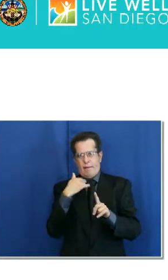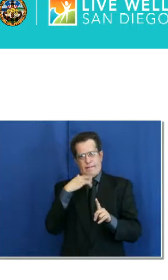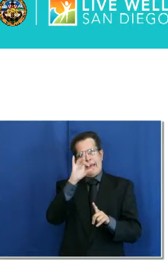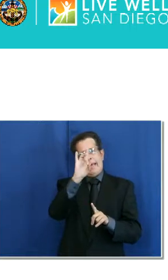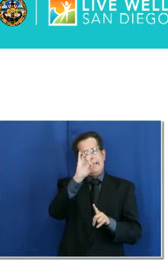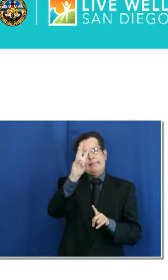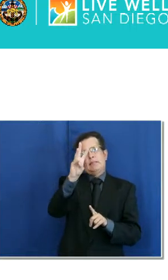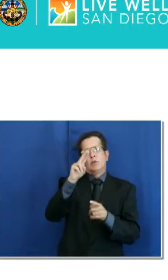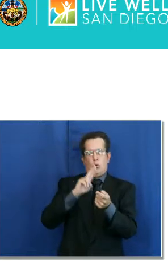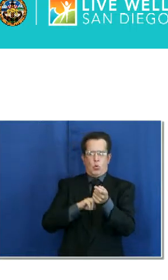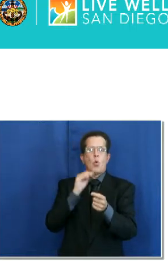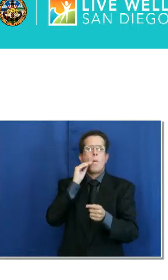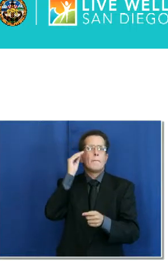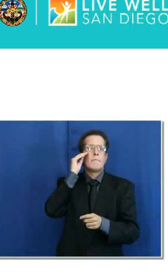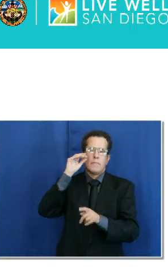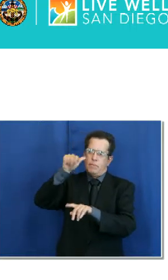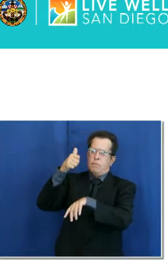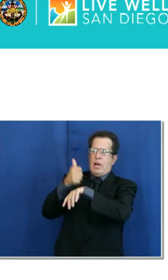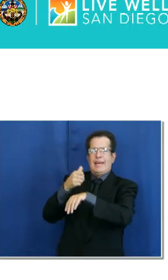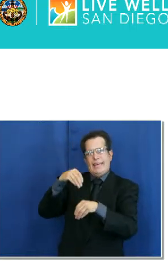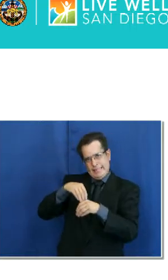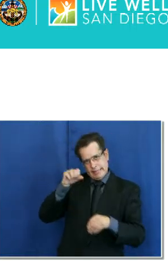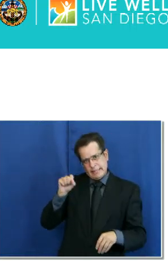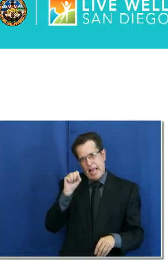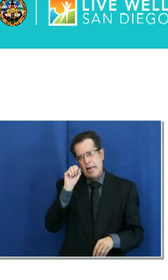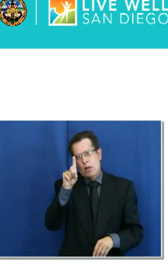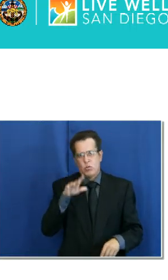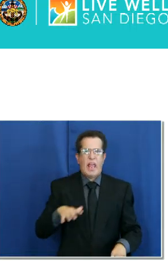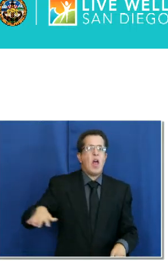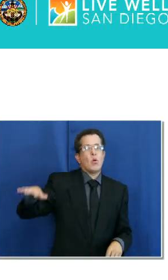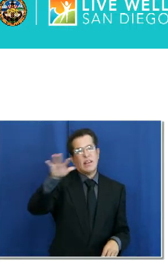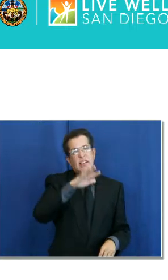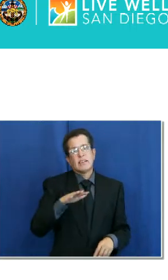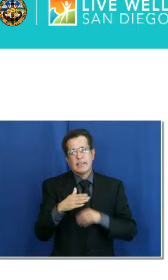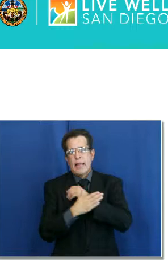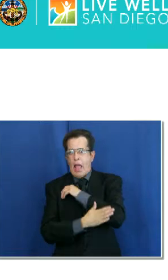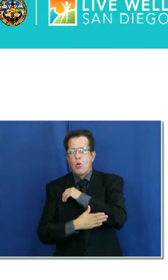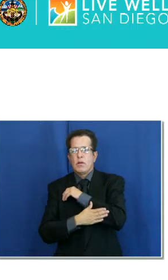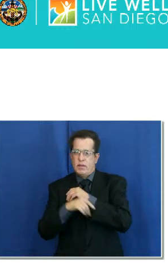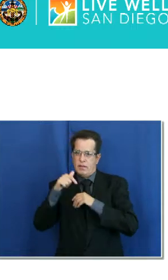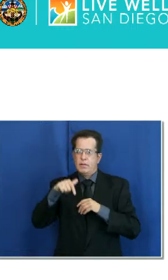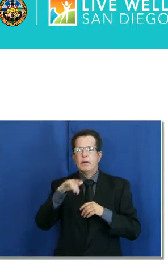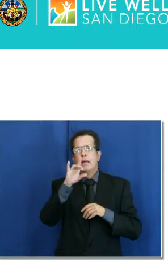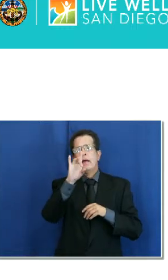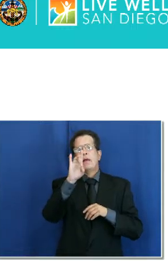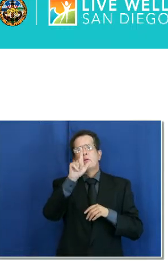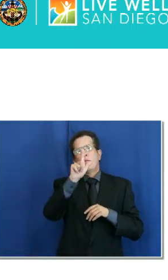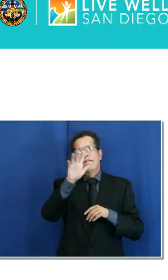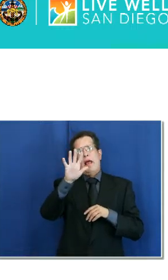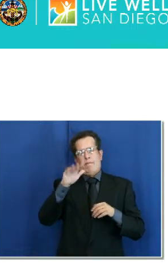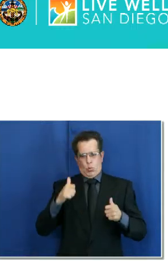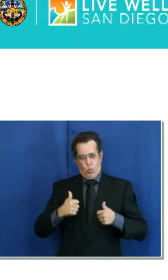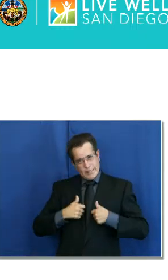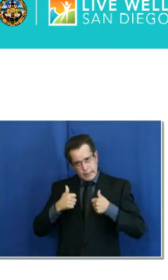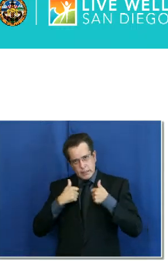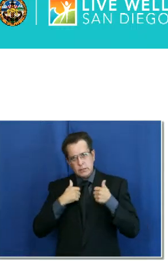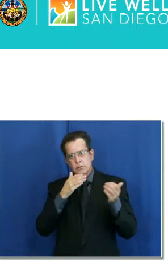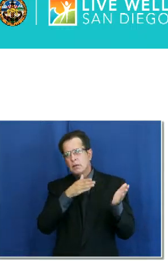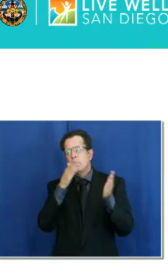nursing facilities in San Diego County. In this setting, there have been 825 residents